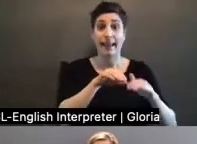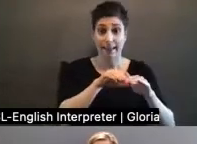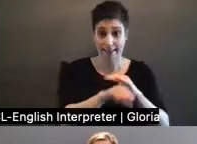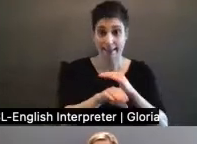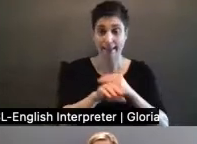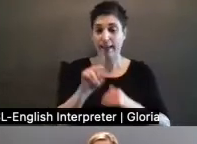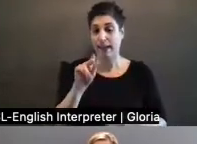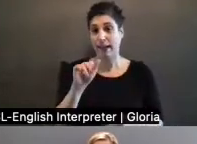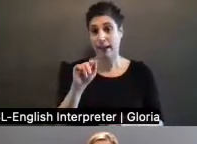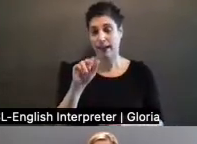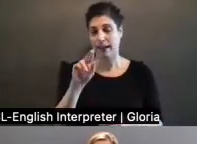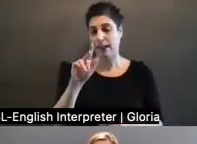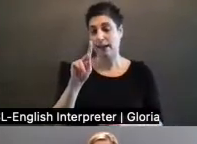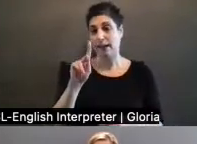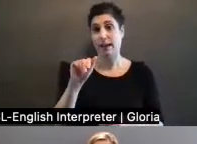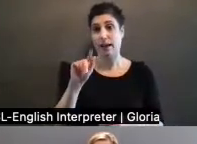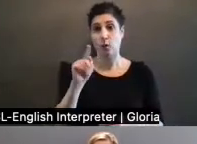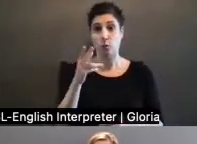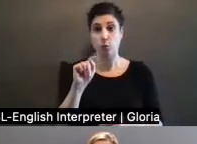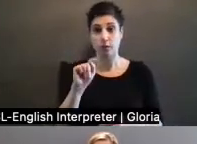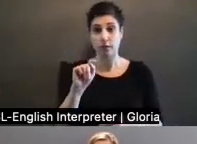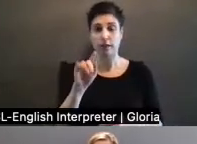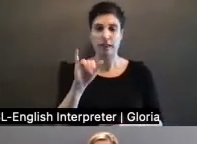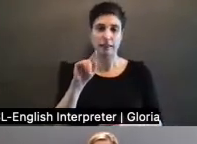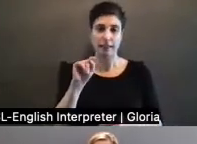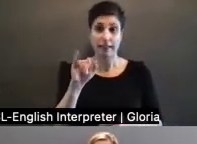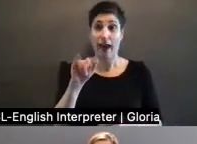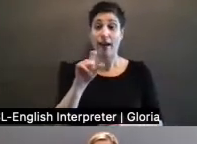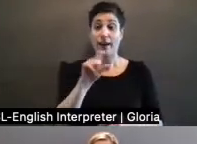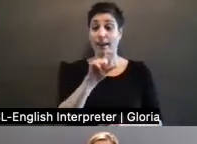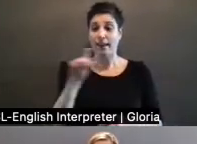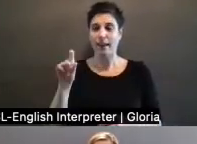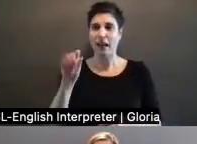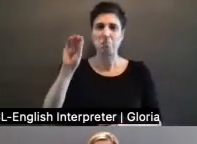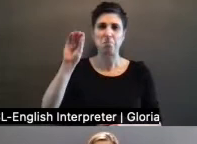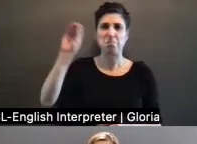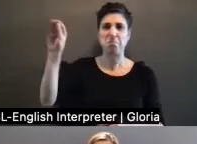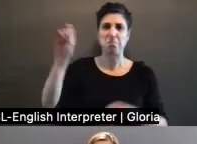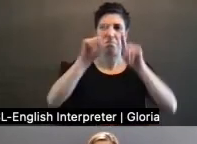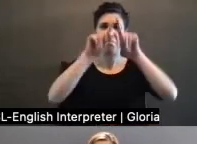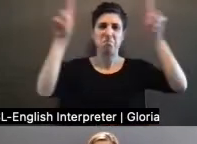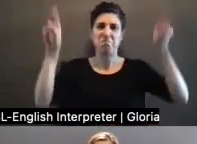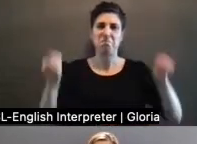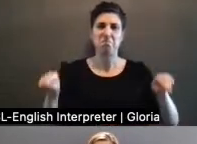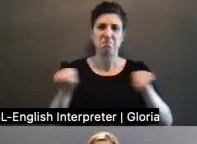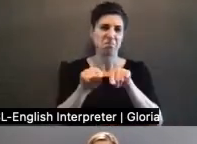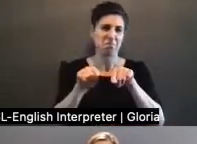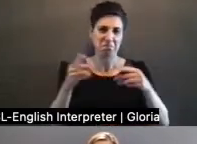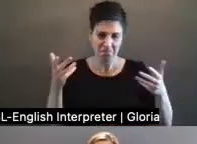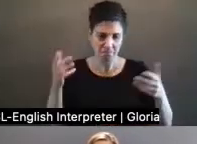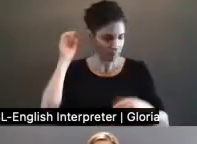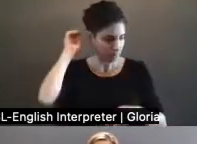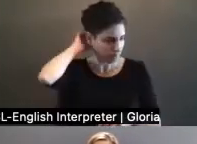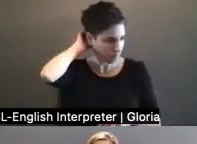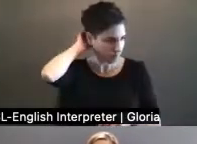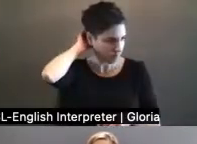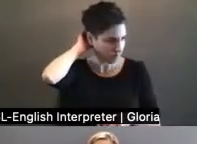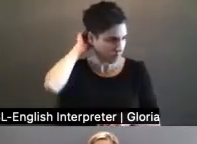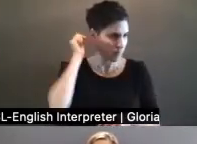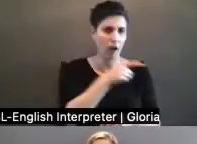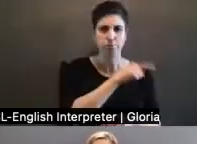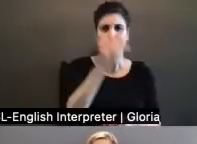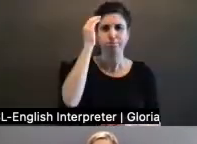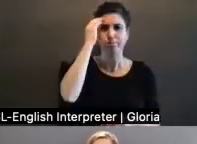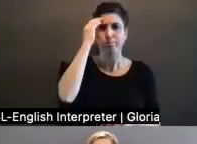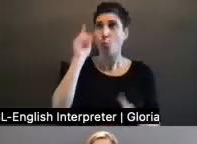class or class you're using, or have it as a shortcut somewhere on your online resources page so that your learners get used to the idea that